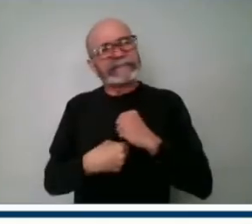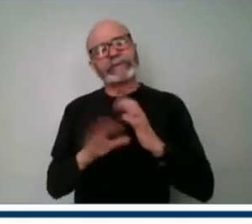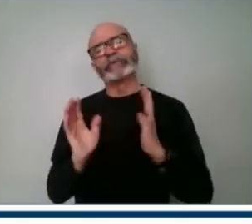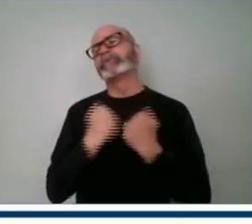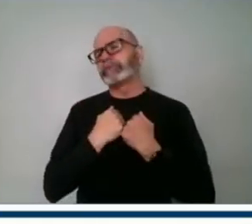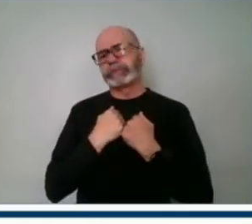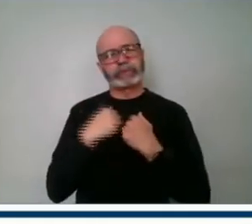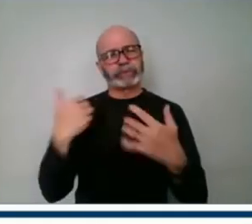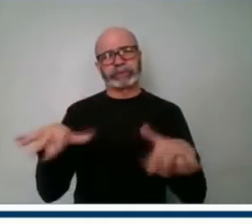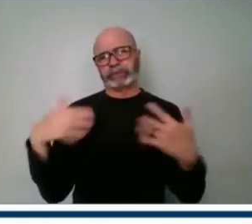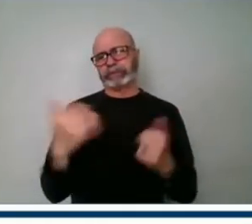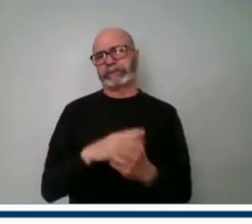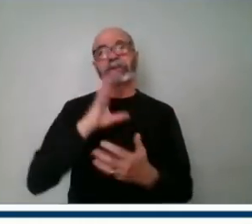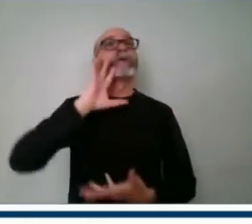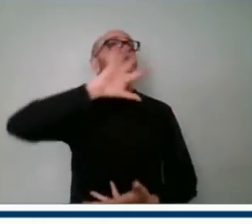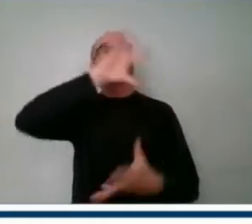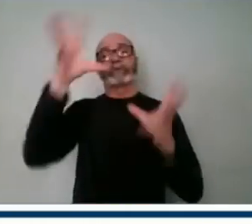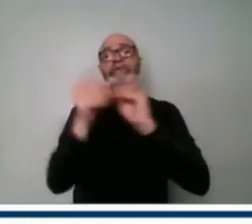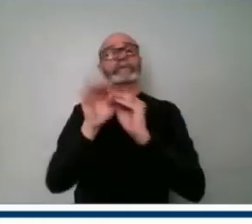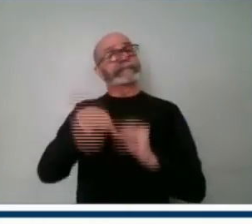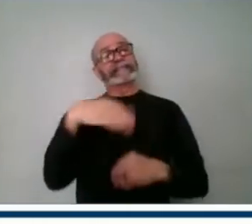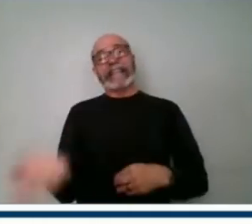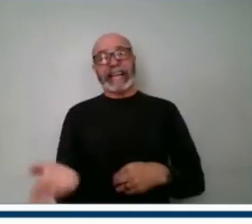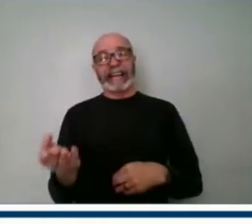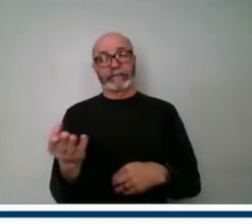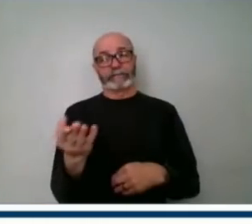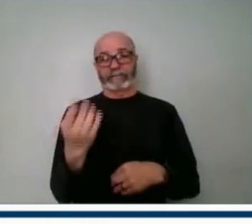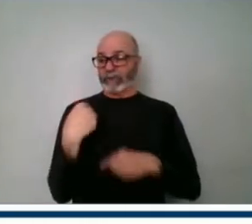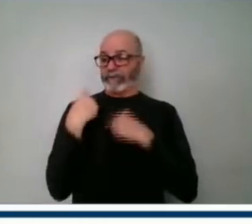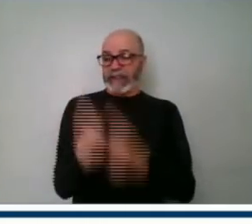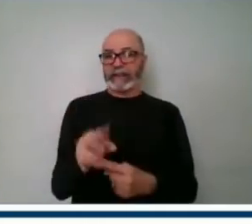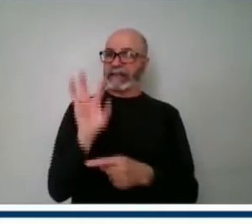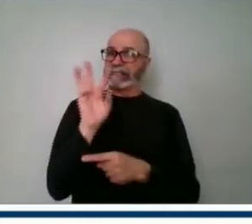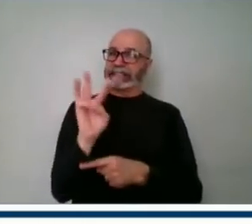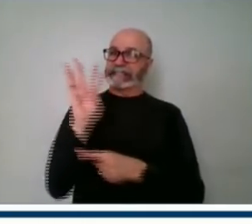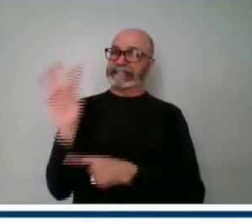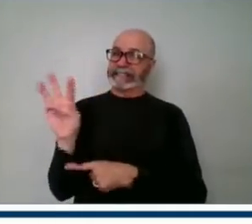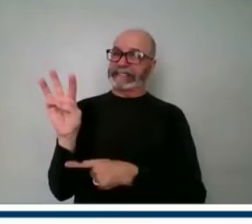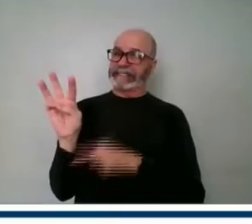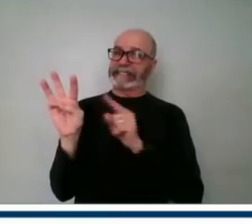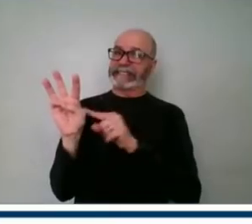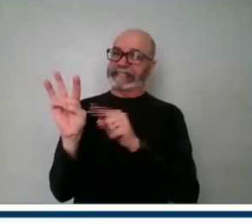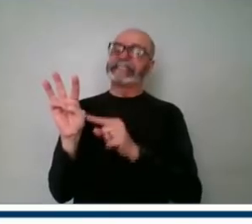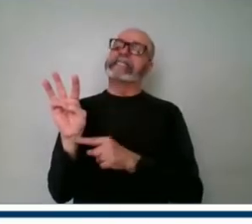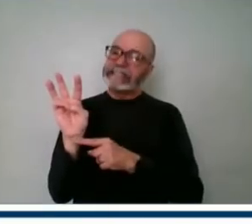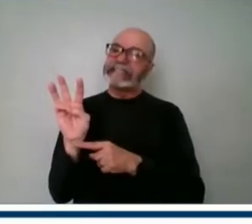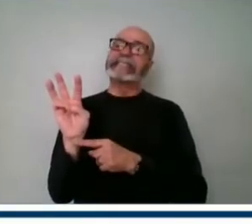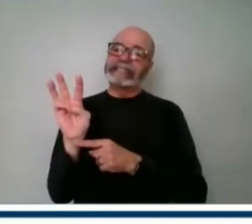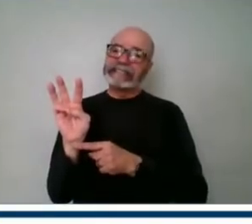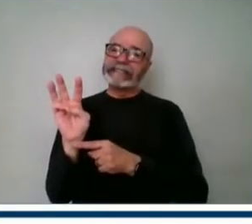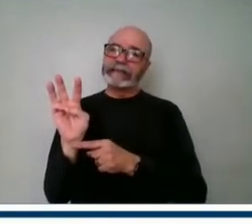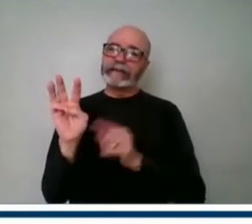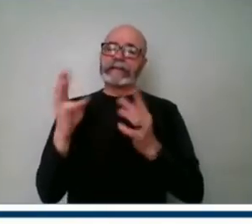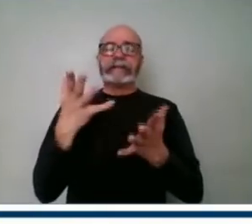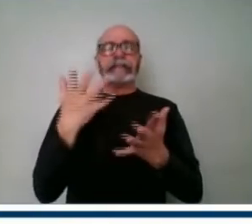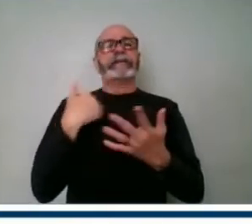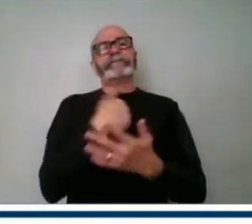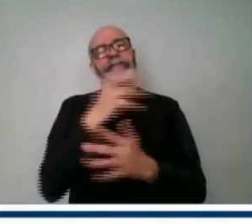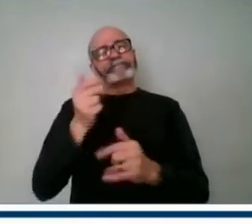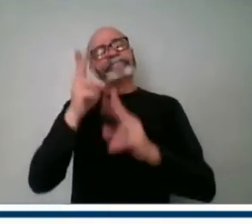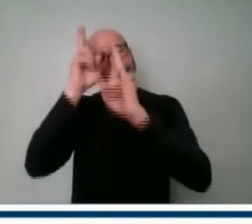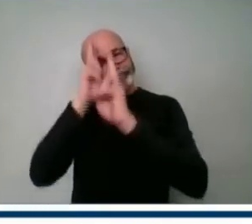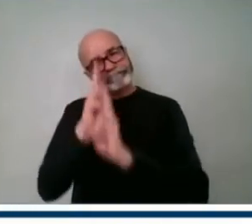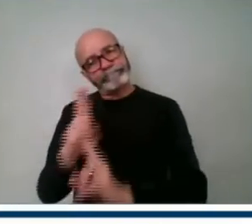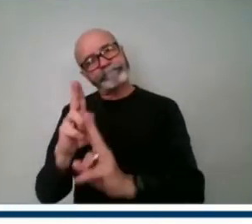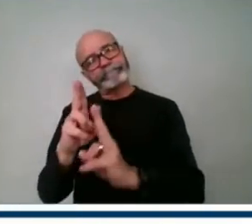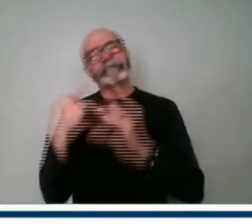Nova Scotians to this virus, and I hope we all choose to honor them by getting the vaccine when we are able. By doing